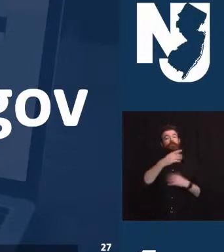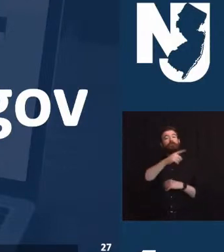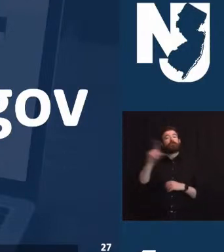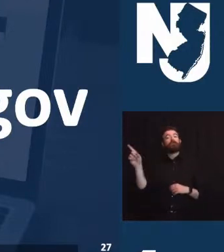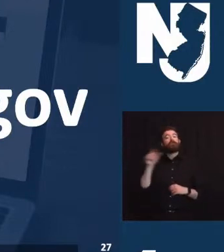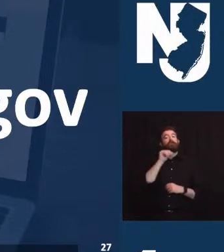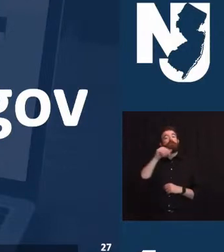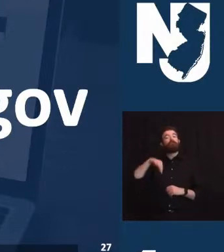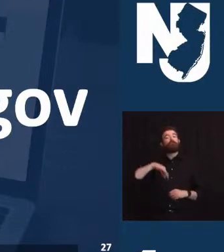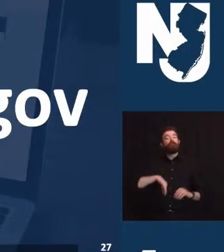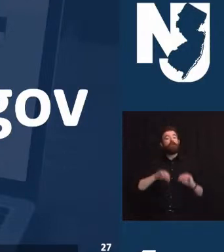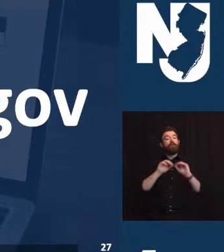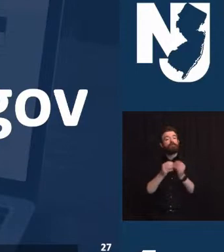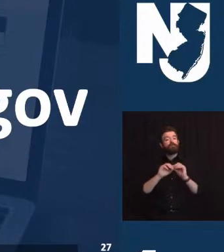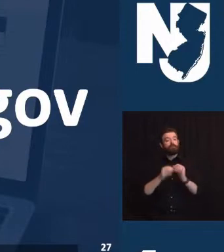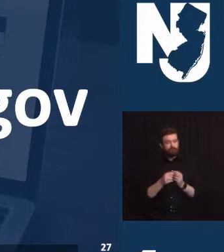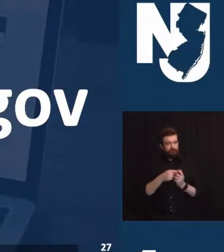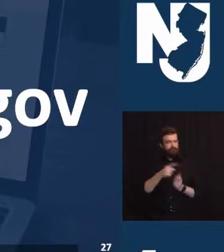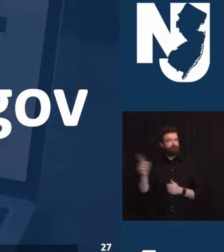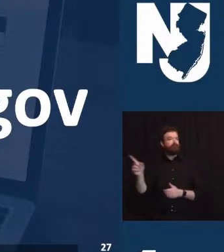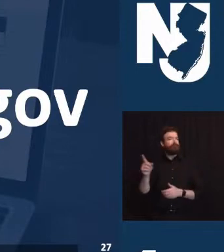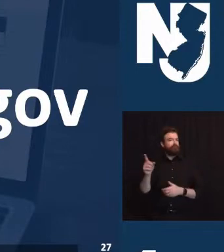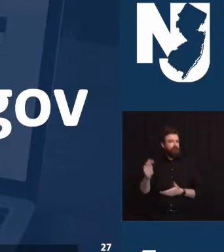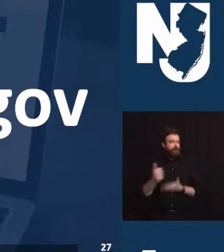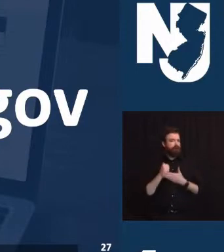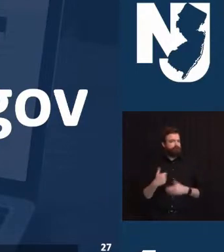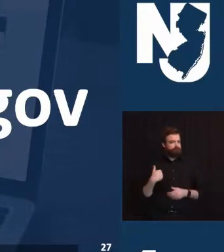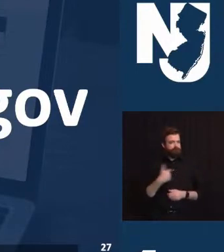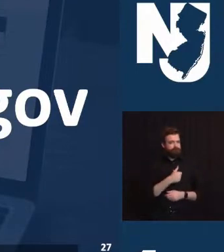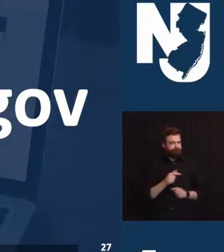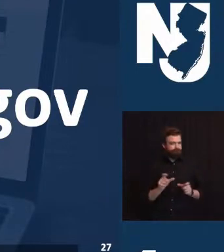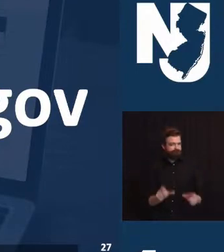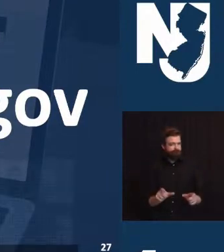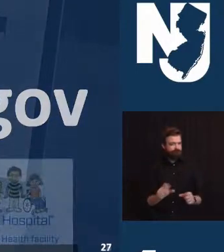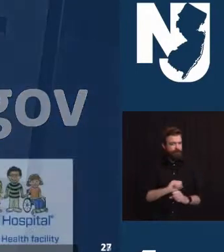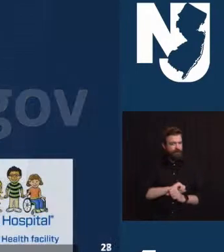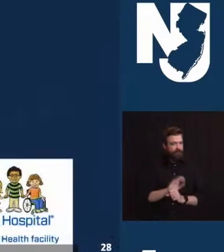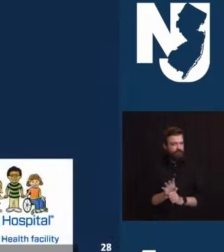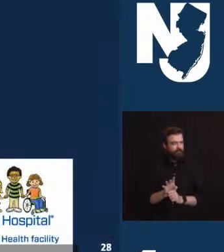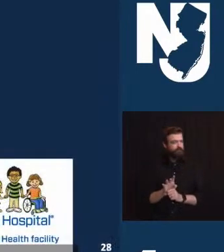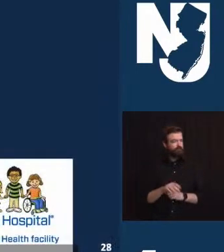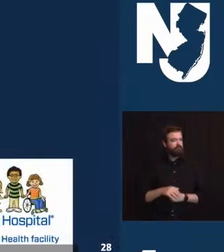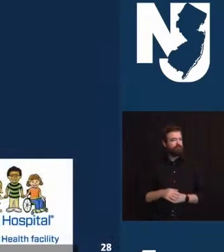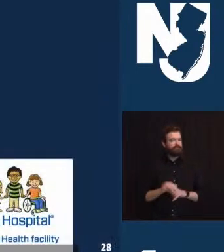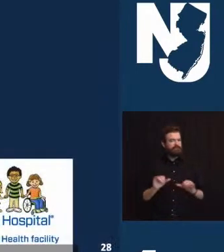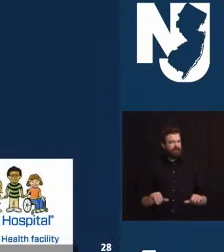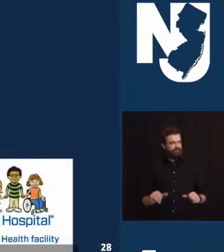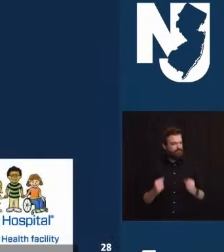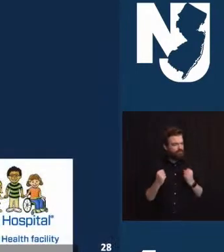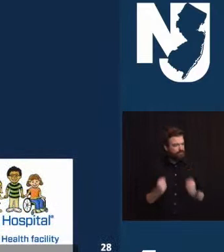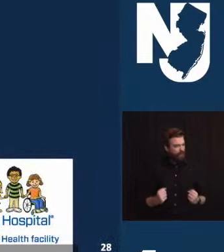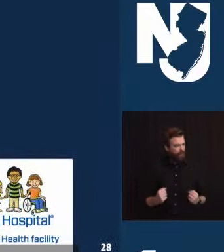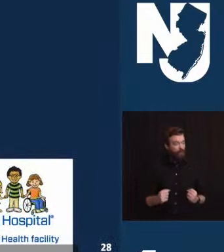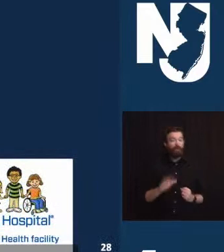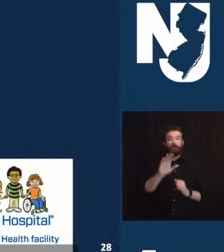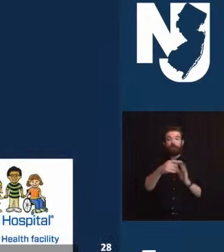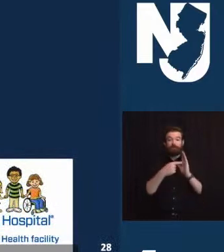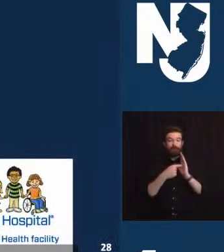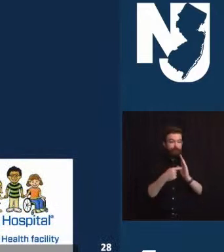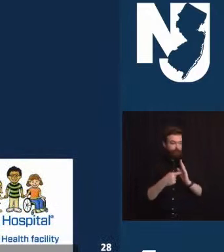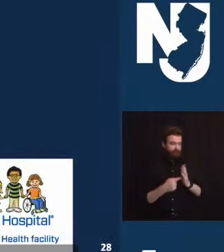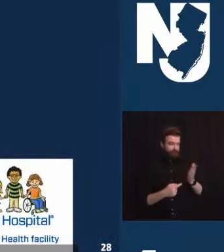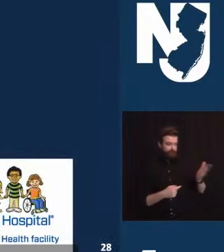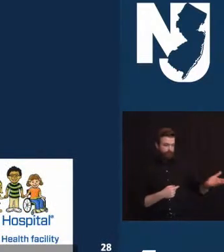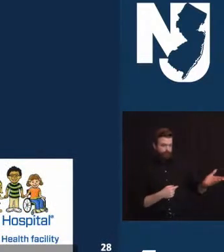the past year keeping our state strong and focused. One of these great organizations is Milburn-based, the Opportunity